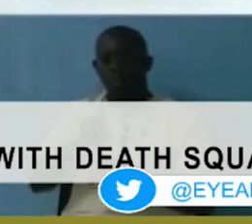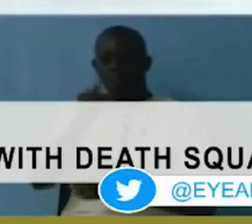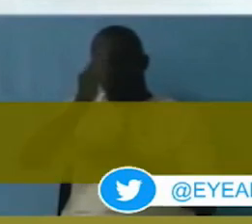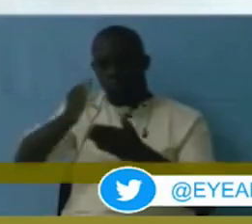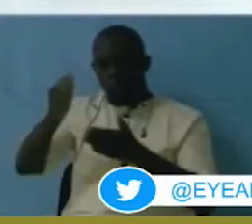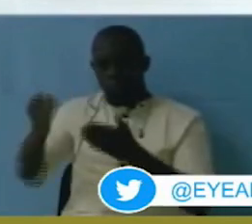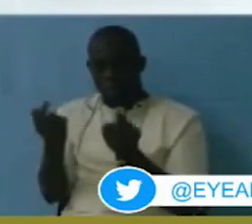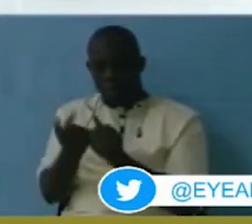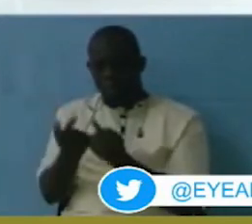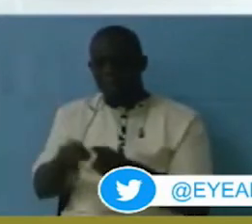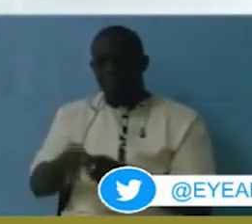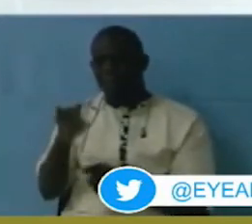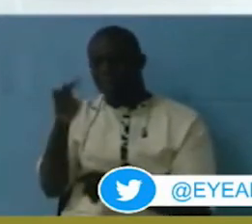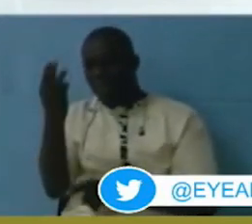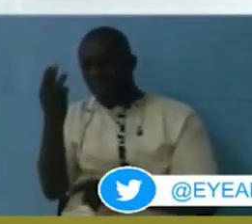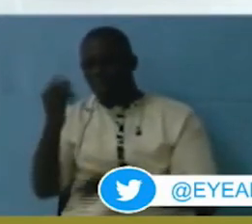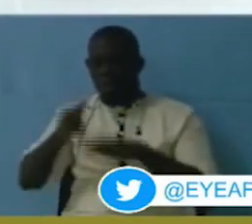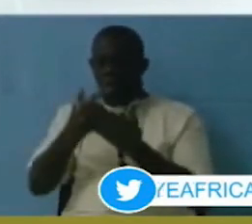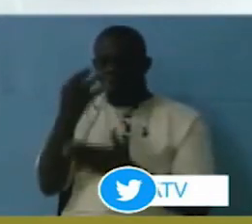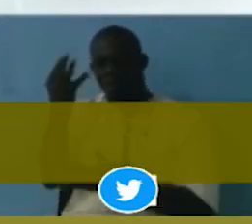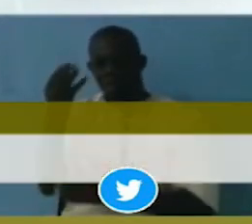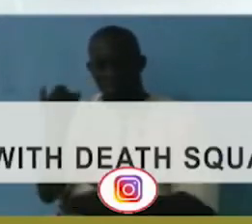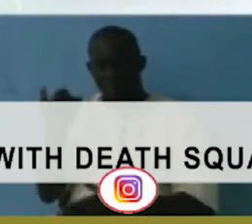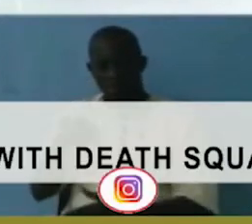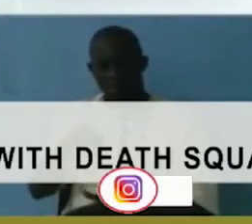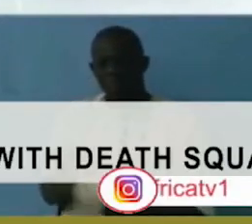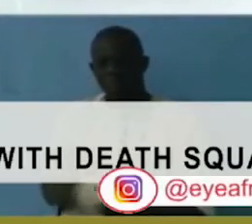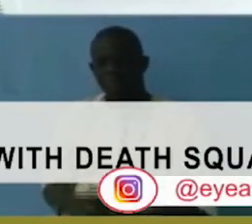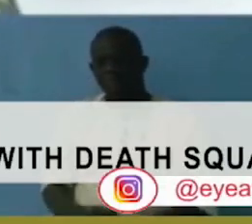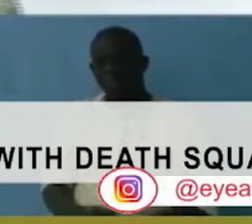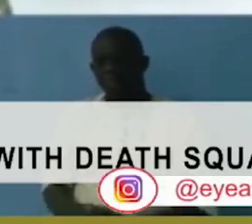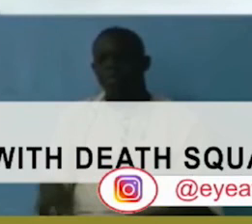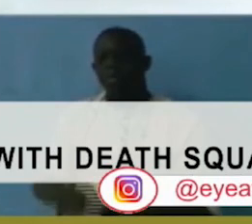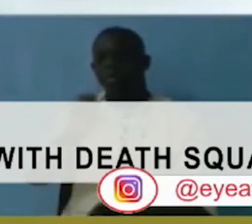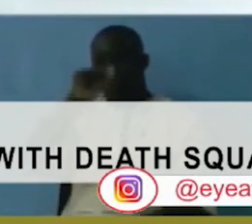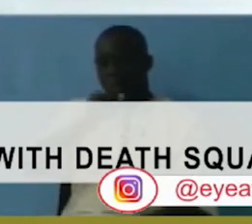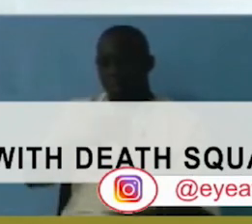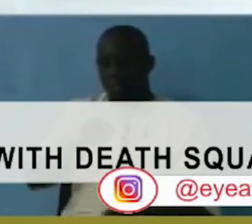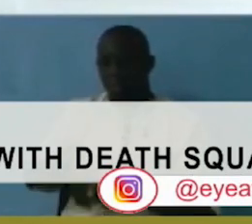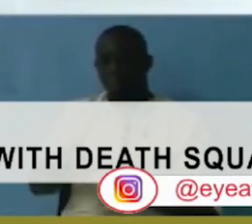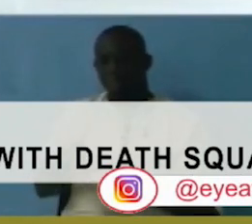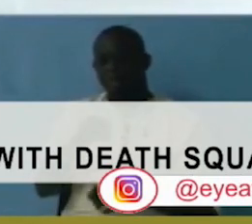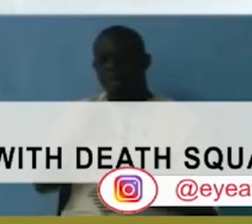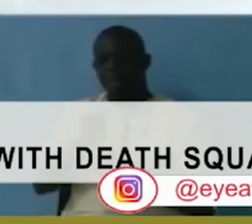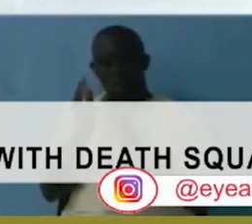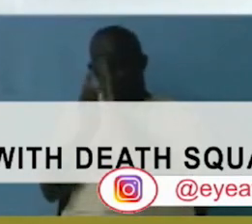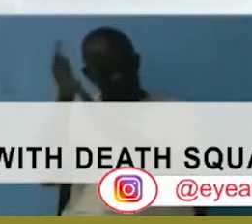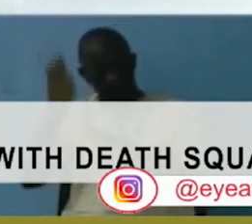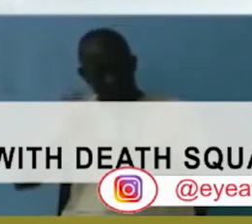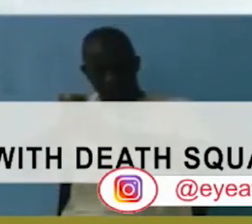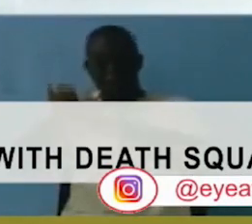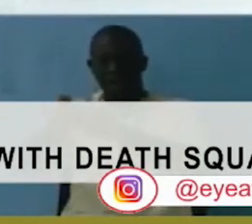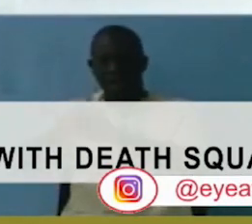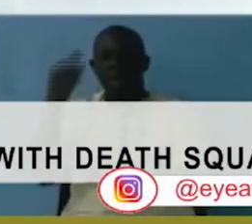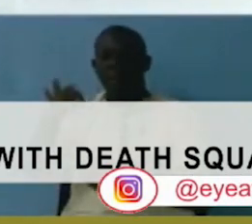2006. Yahya Dabo was convicted on charges of counseling or procuring persons to commit mutiny, treason and conspiracy to